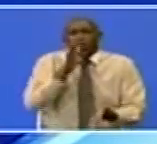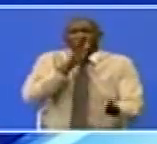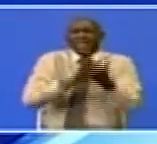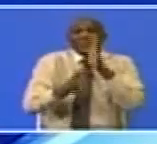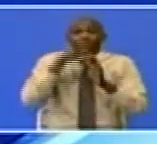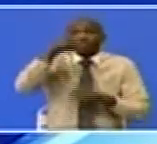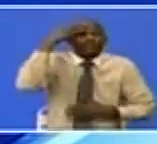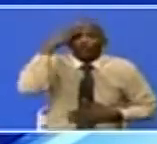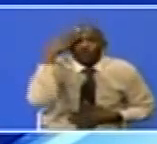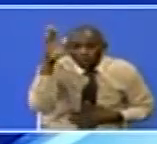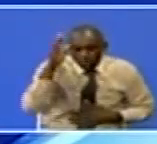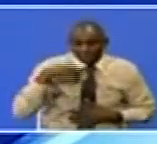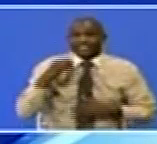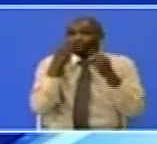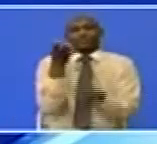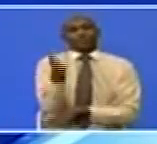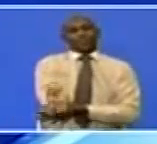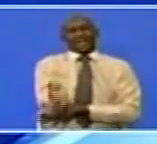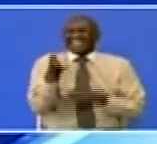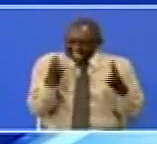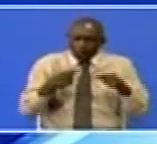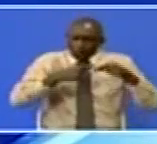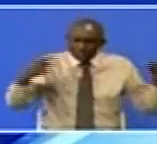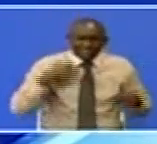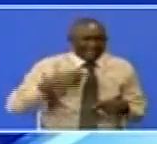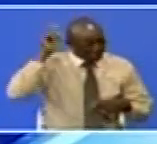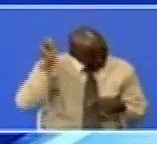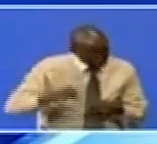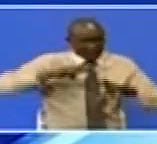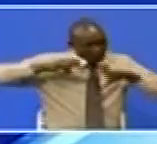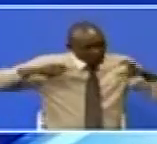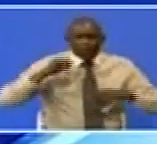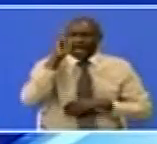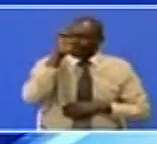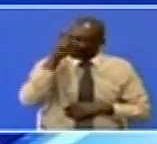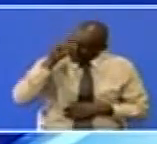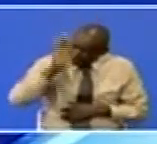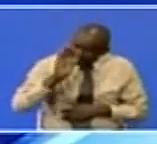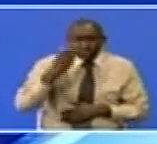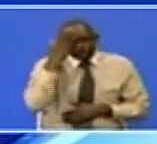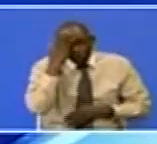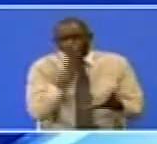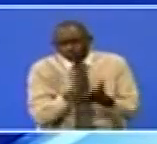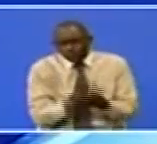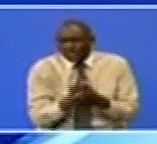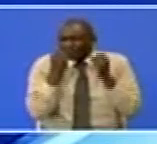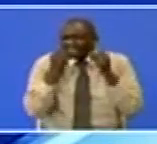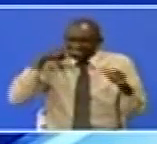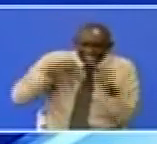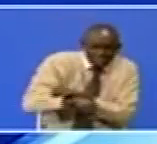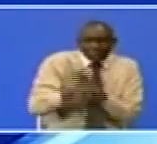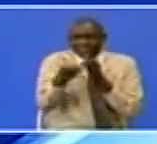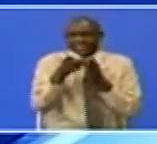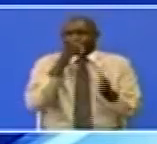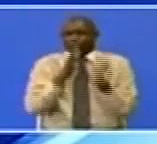without their knowledge. The opposition is now demanding a thorough audit of the IEBC system to establish how deep the